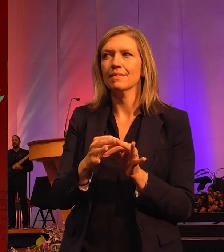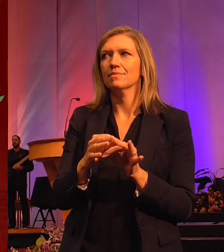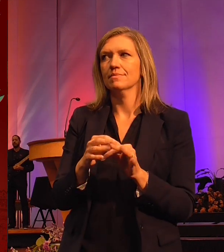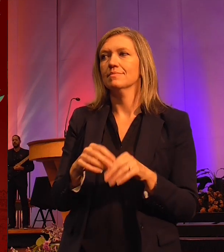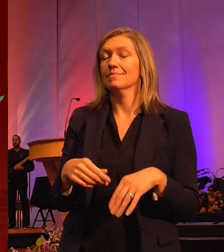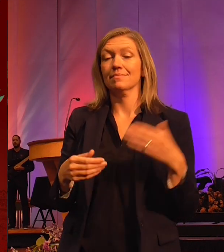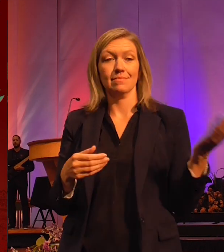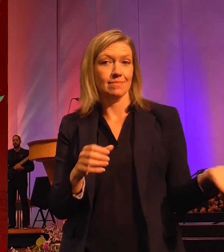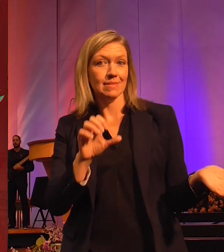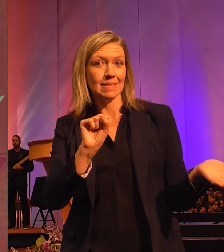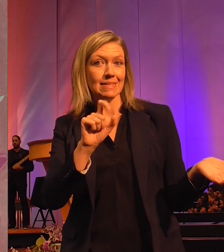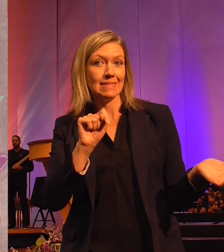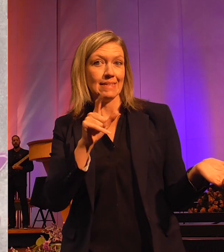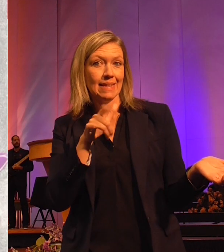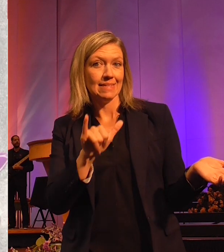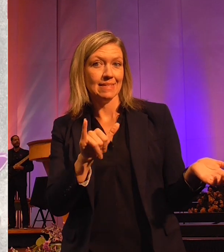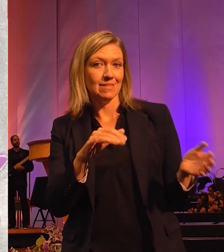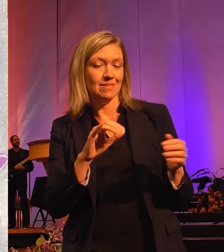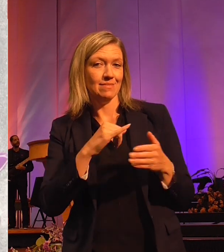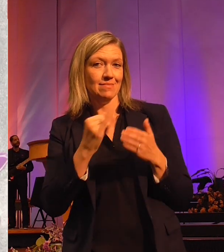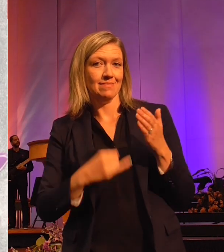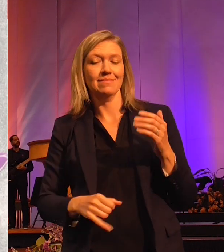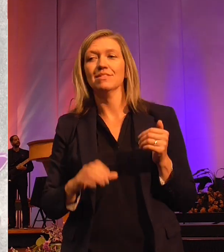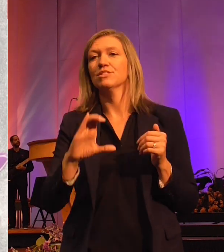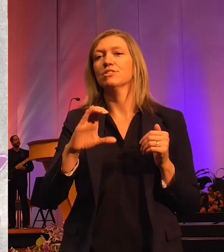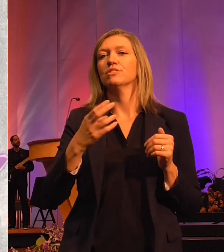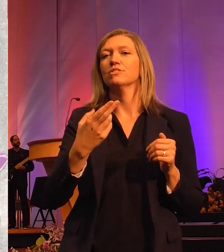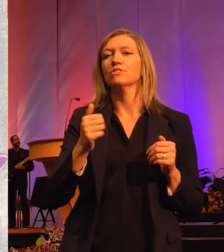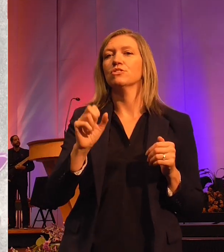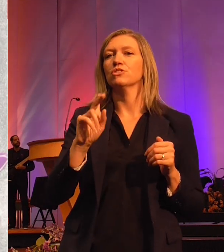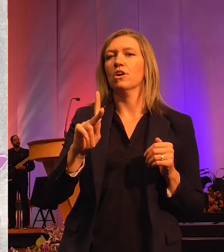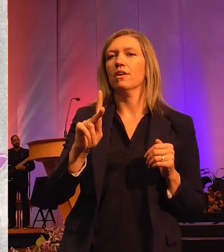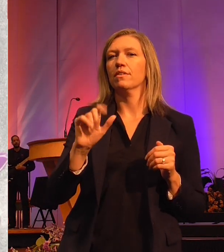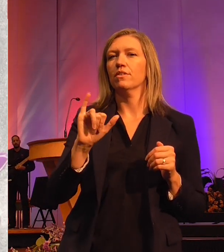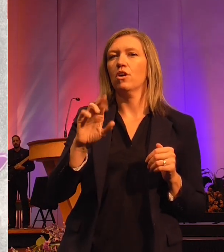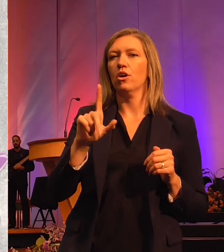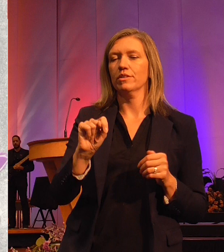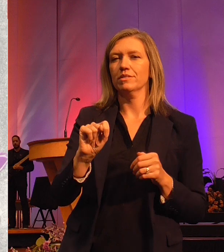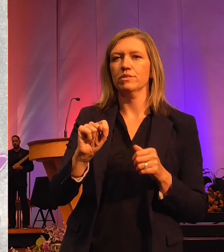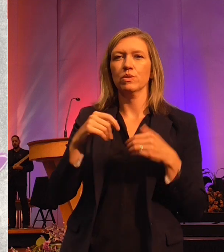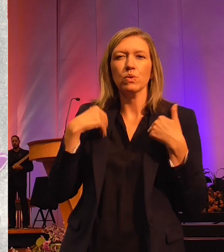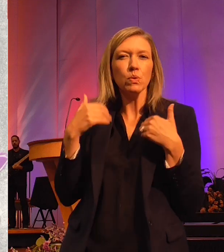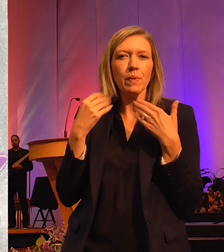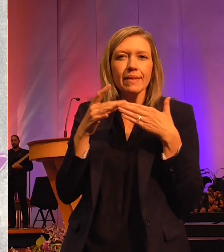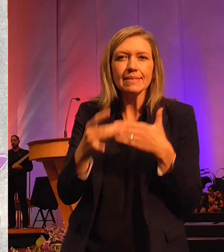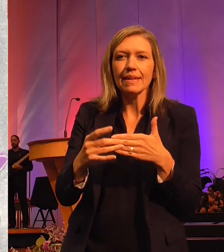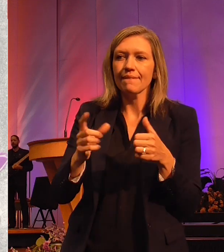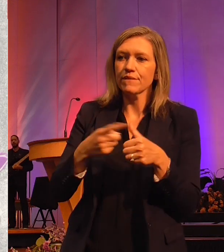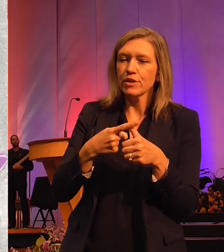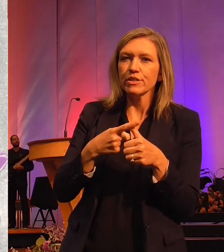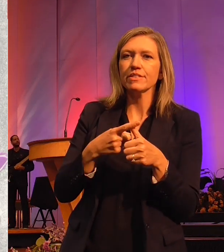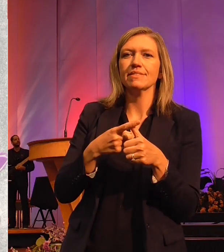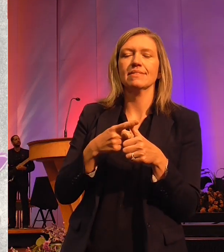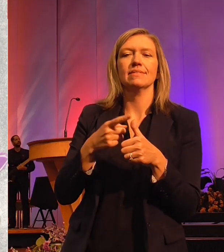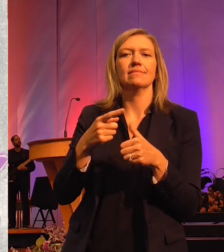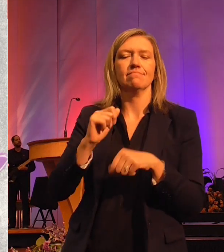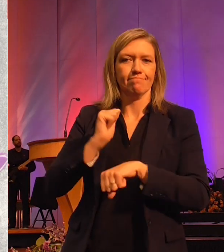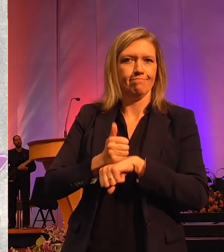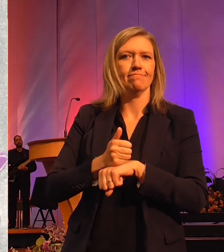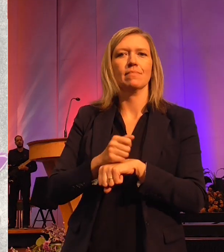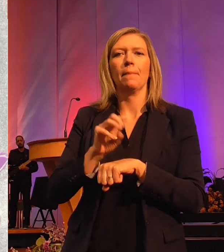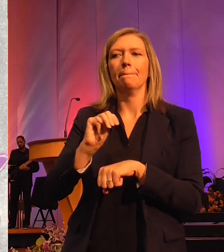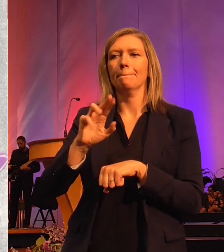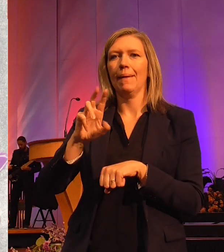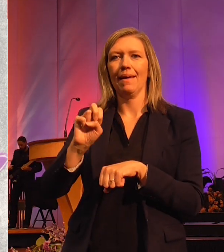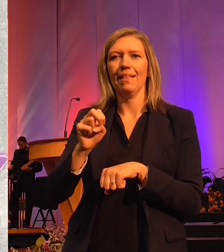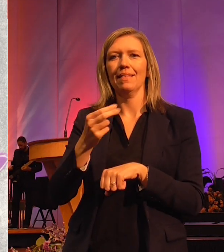you. Chalk art. So the youth is leading the charge for our first ever Mile High Chalk Art Festival for our whole